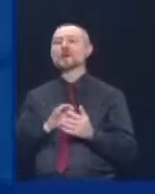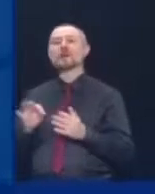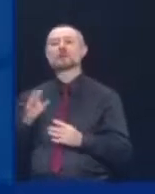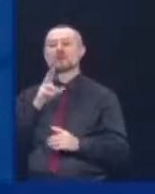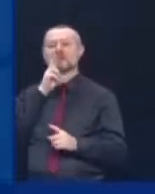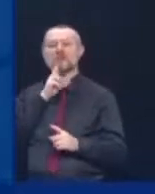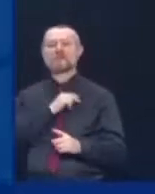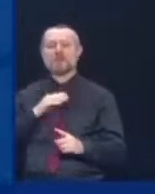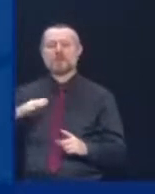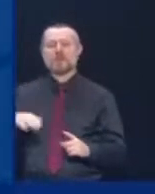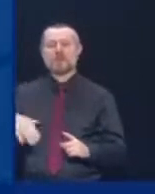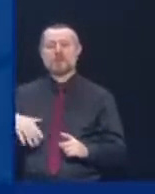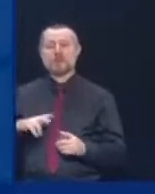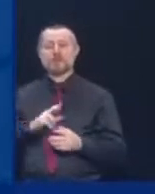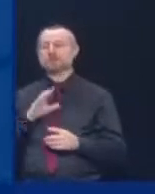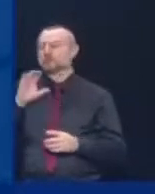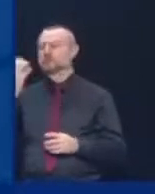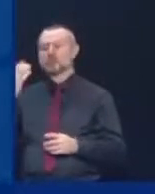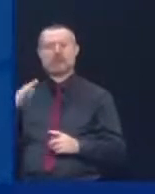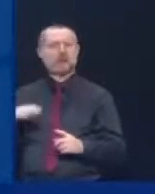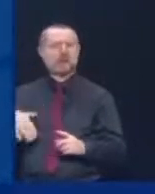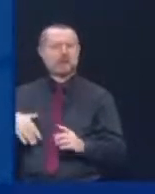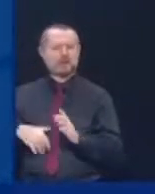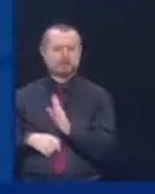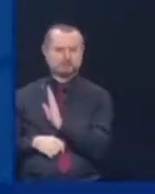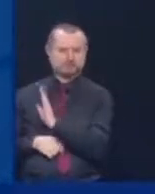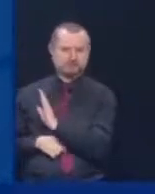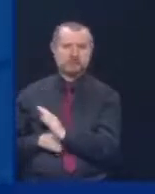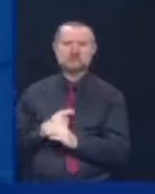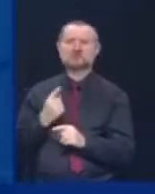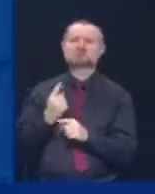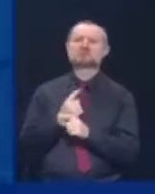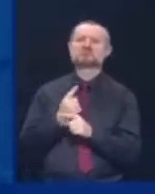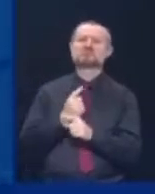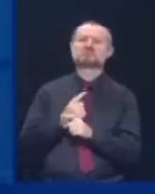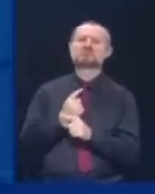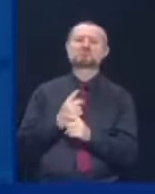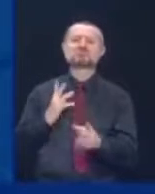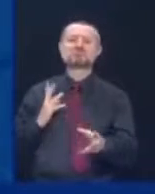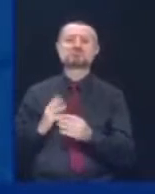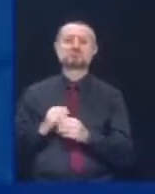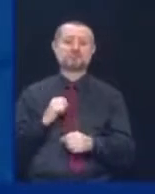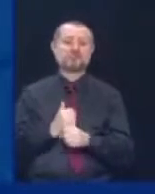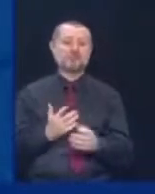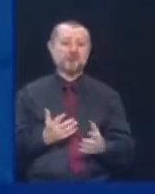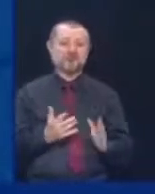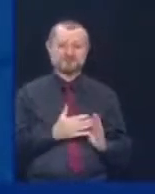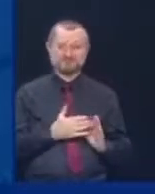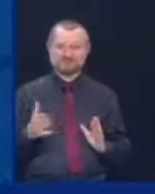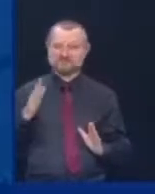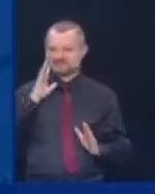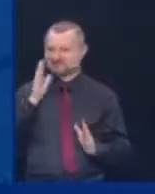if Christmas season did nothing, if we don't bring down the current rate, we go to 6,000.